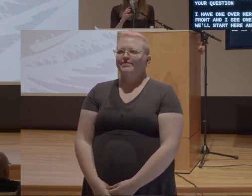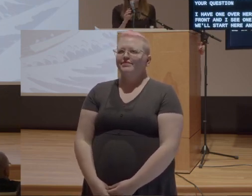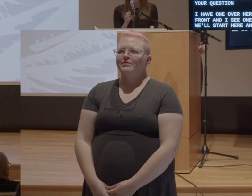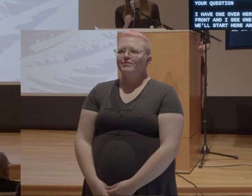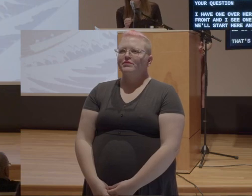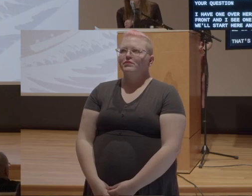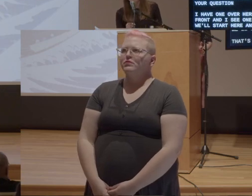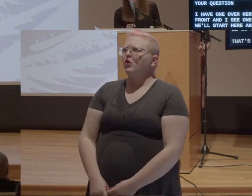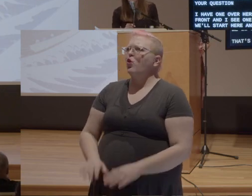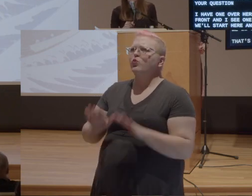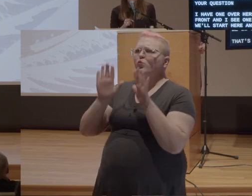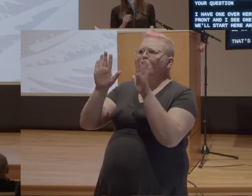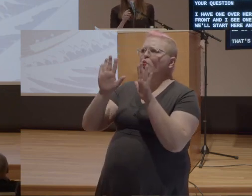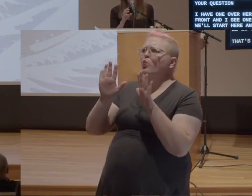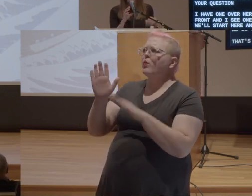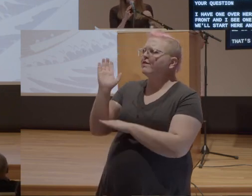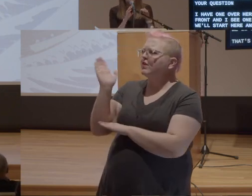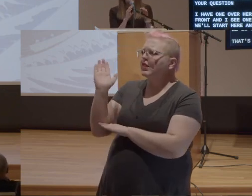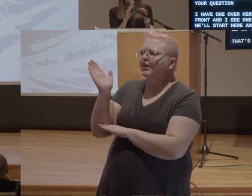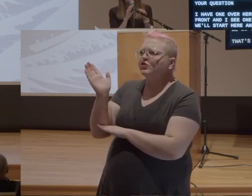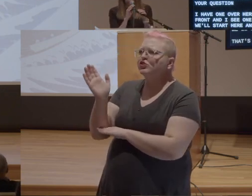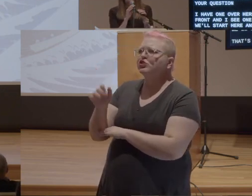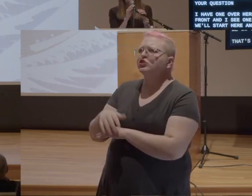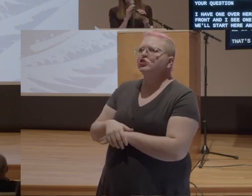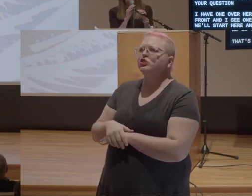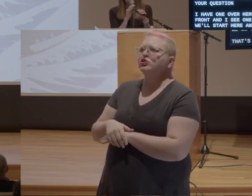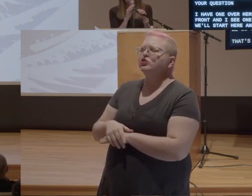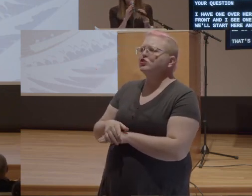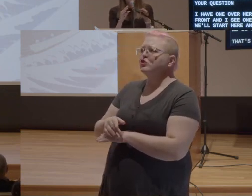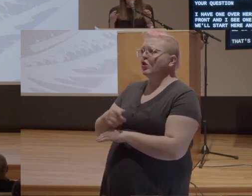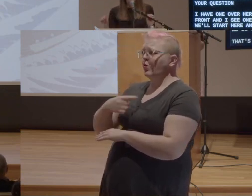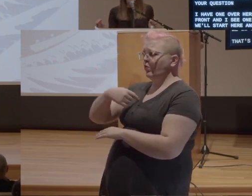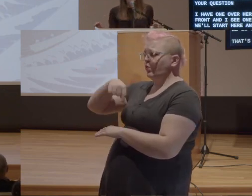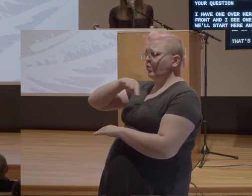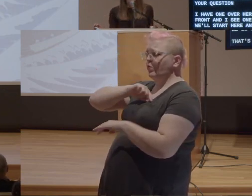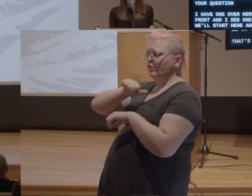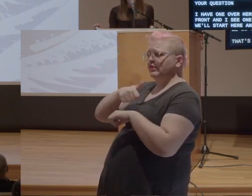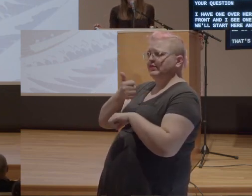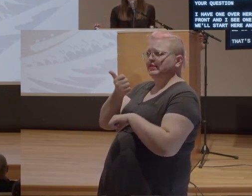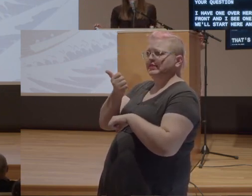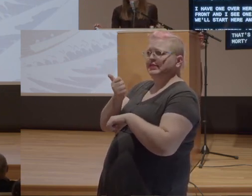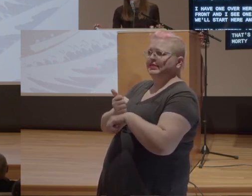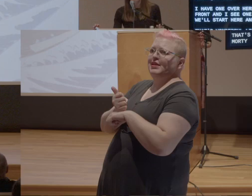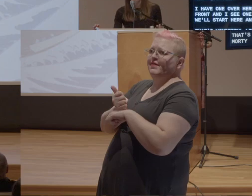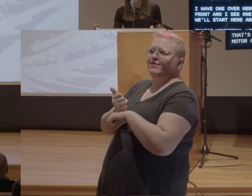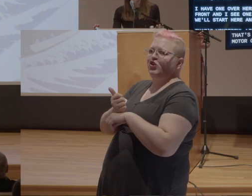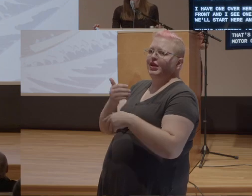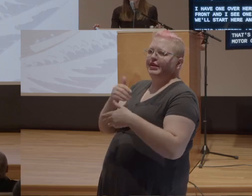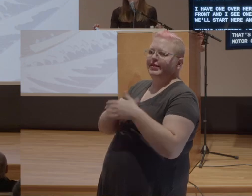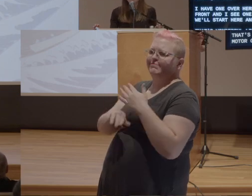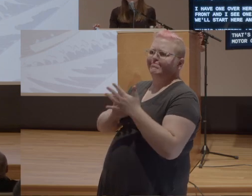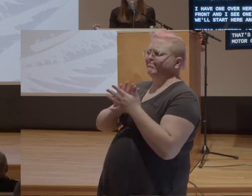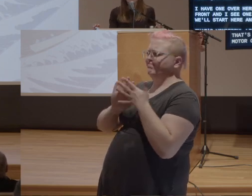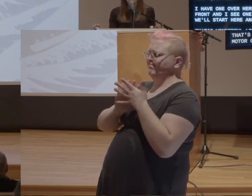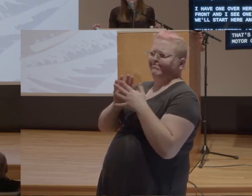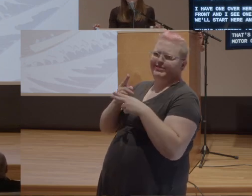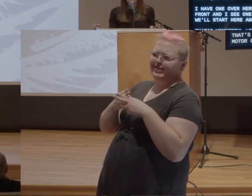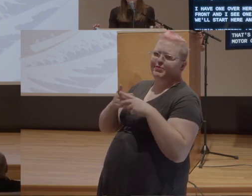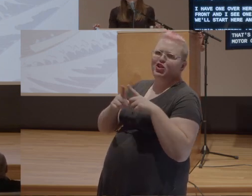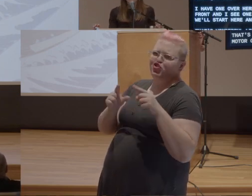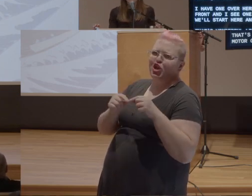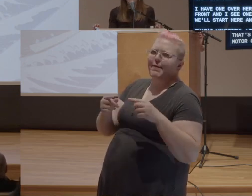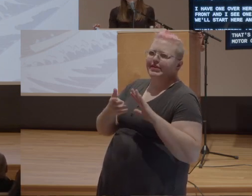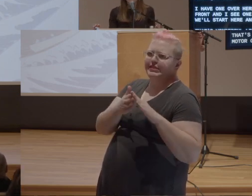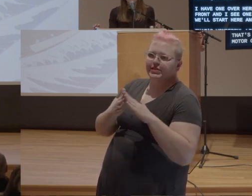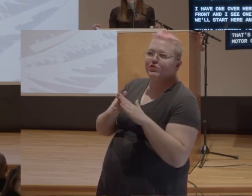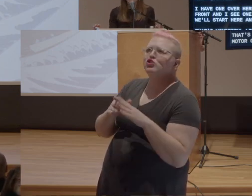It's a wonderful lecture. We were stationed in Aomori, Ken, for 3 years. Your research, you discover any